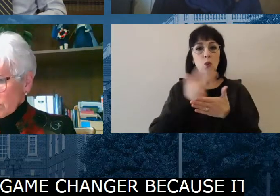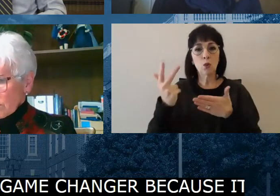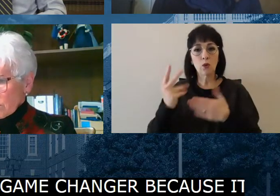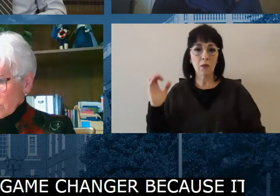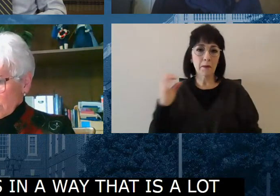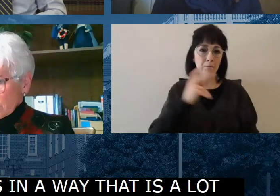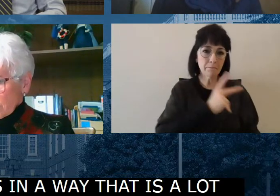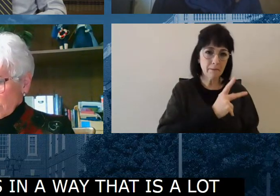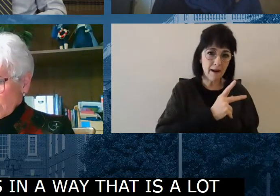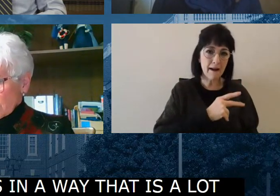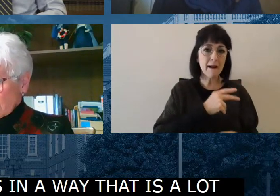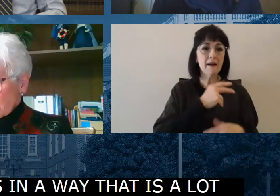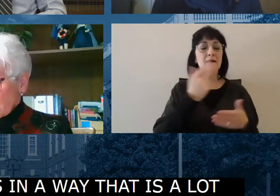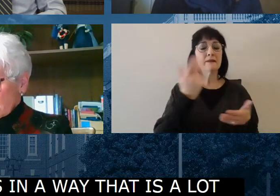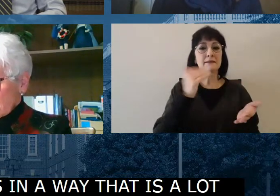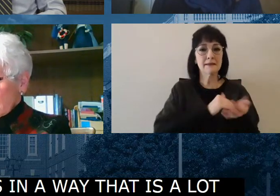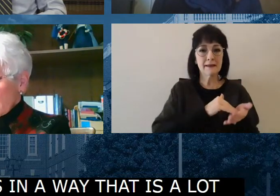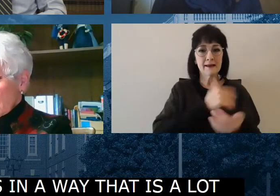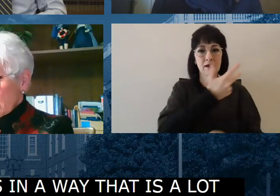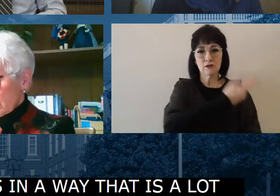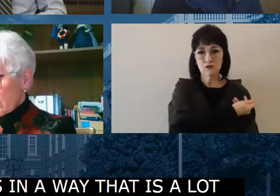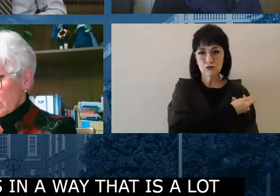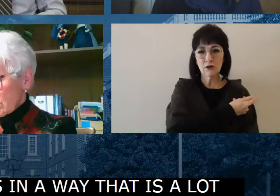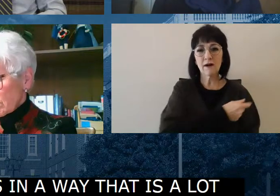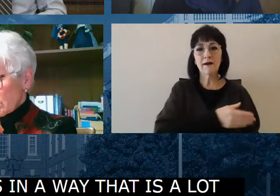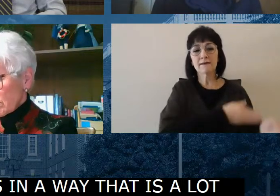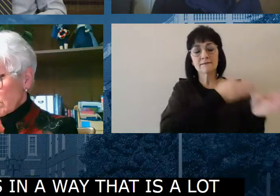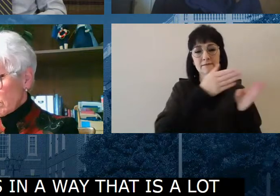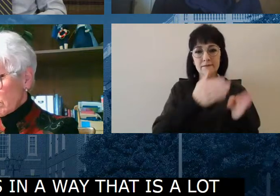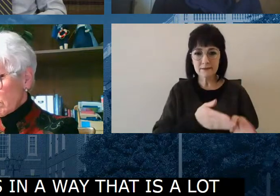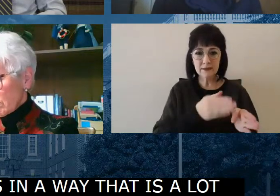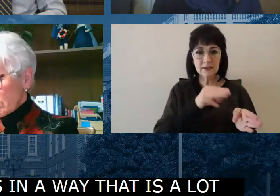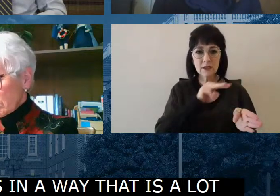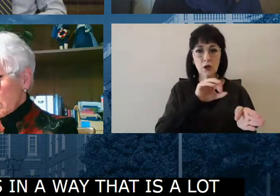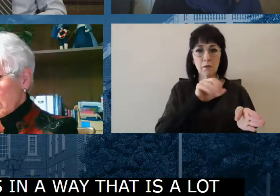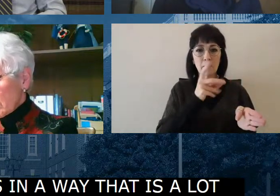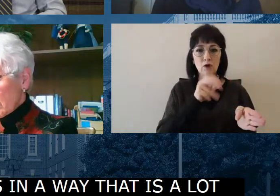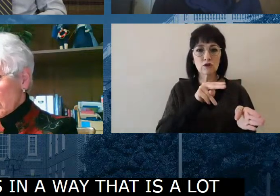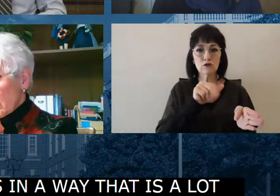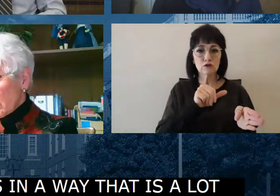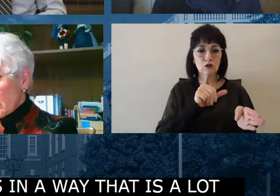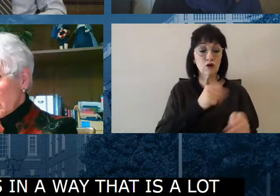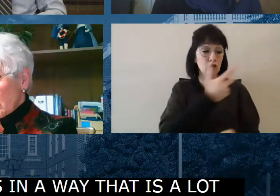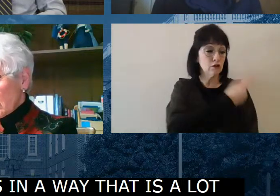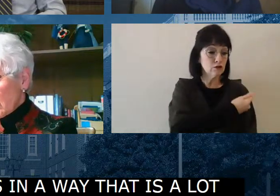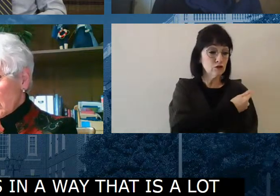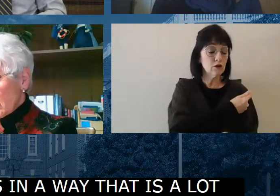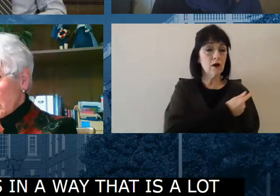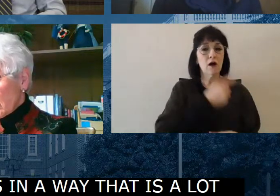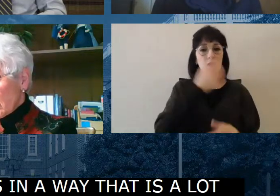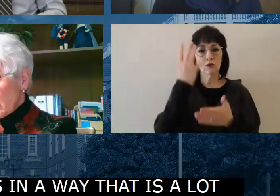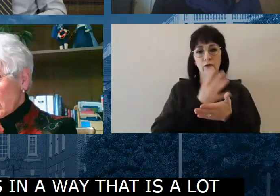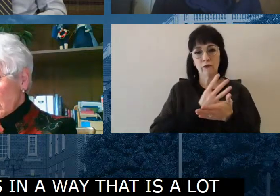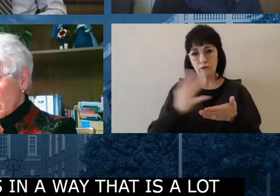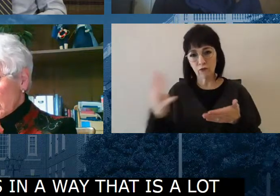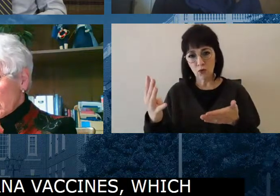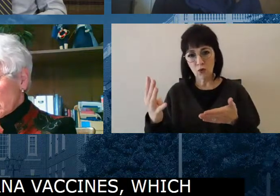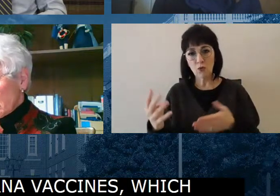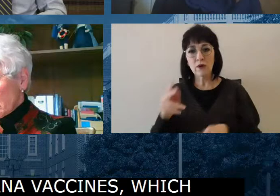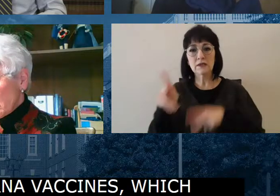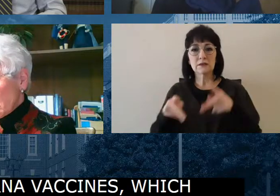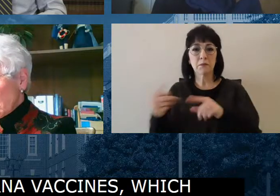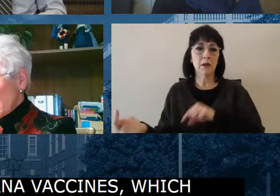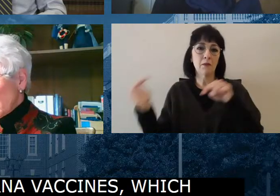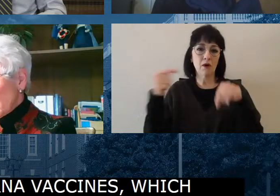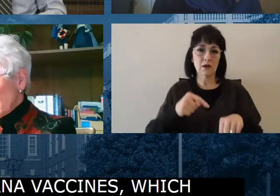a second dose scheduling 21 and 28 days after receiving the first dose. We had a really